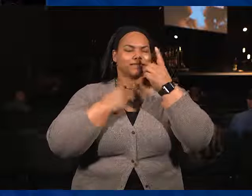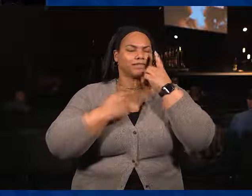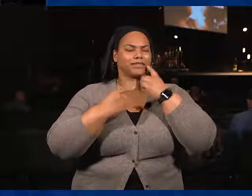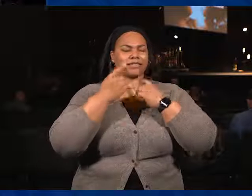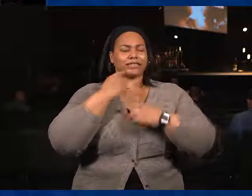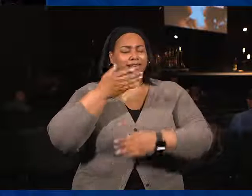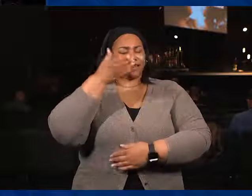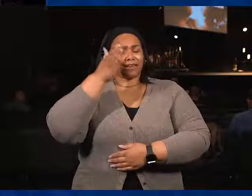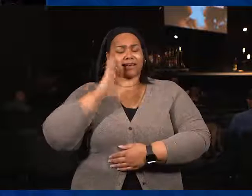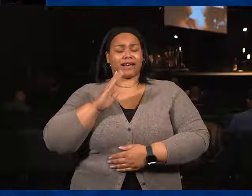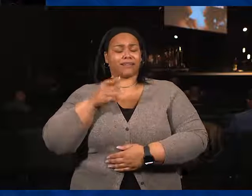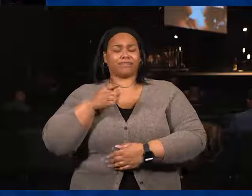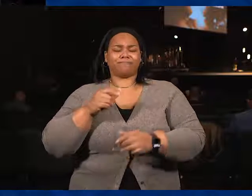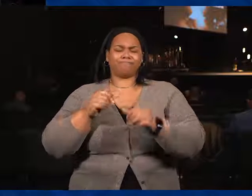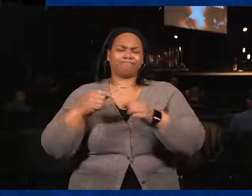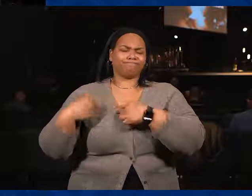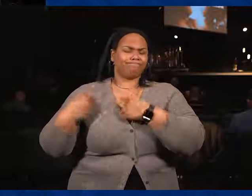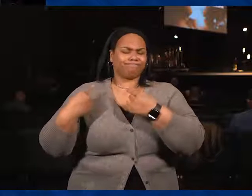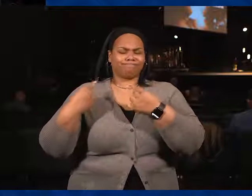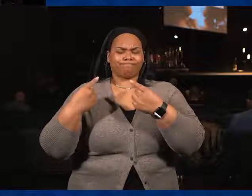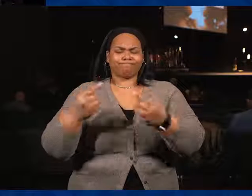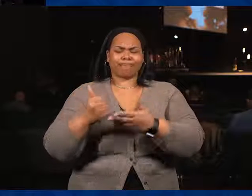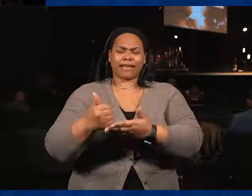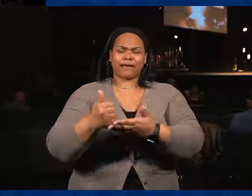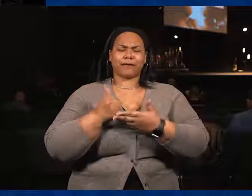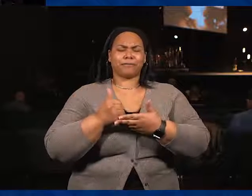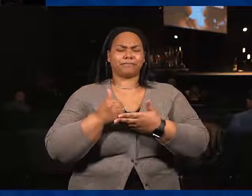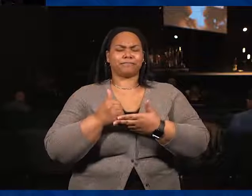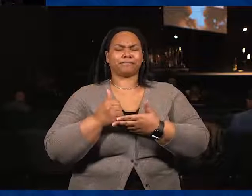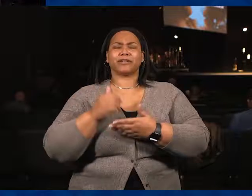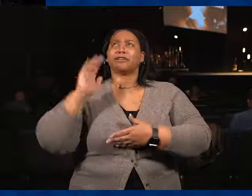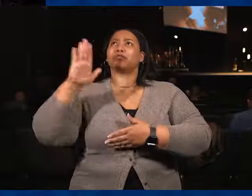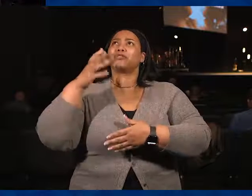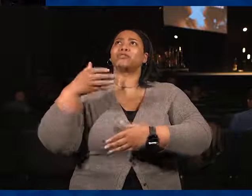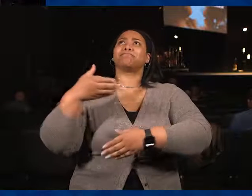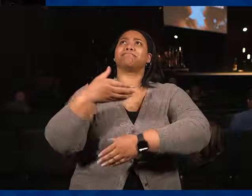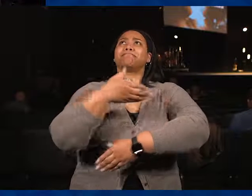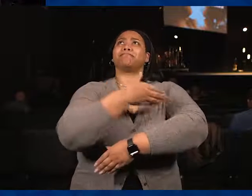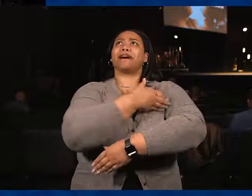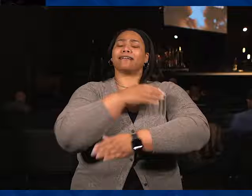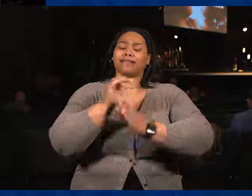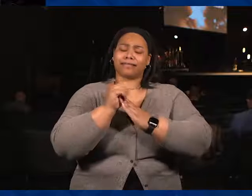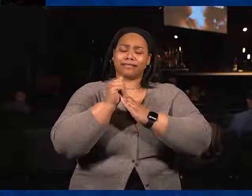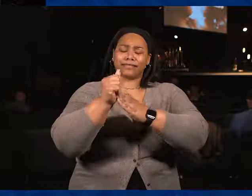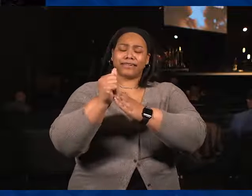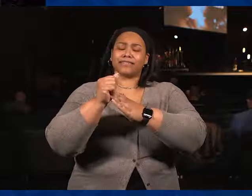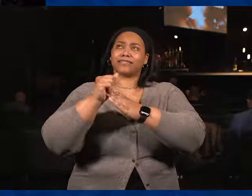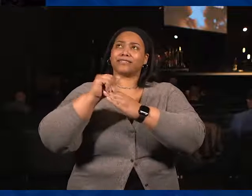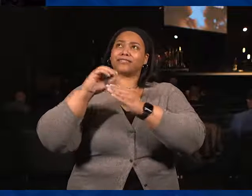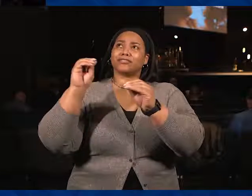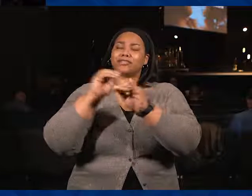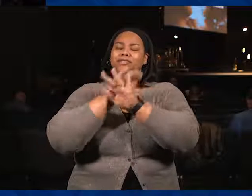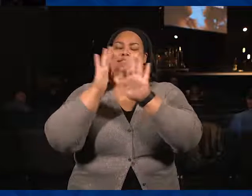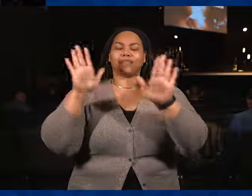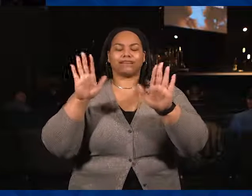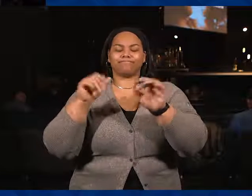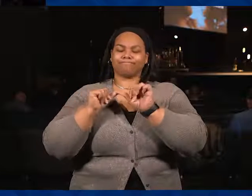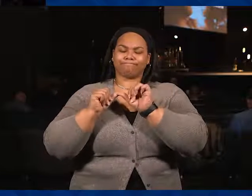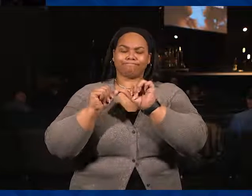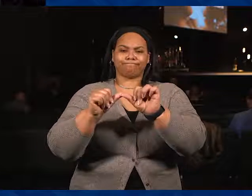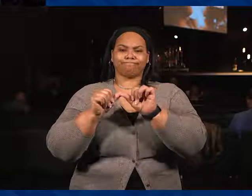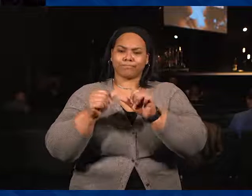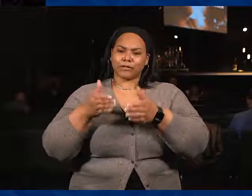far along the way, God who has by thy might led us into the light, keep us forever in the path, we